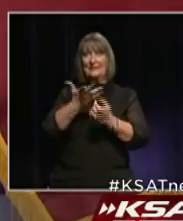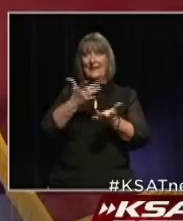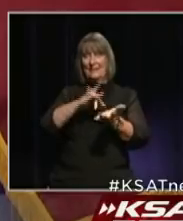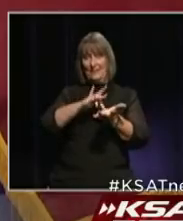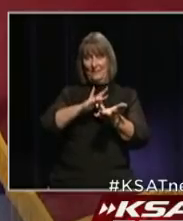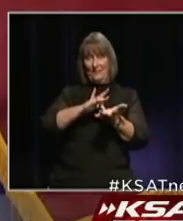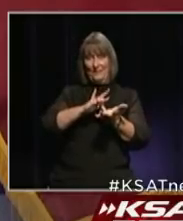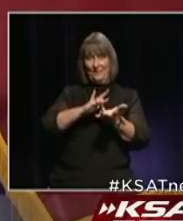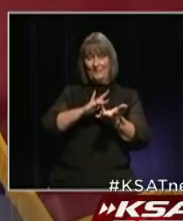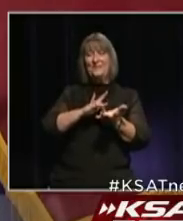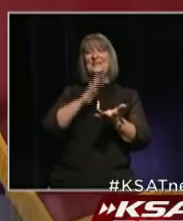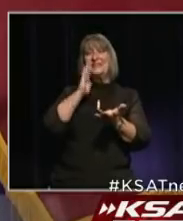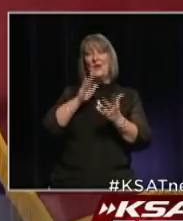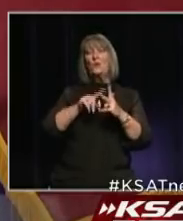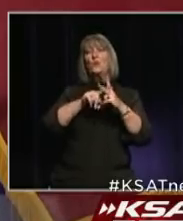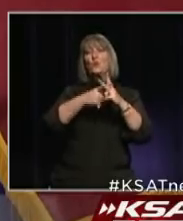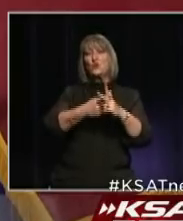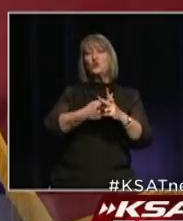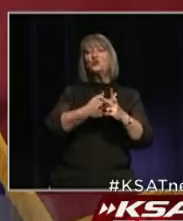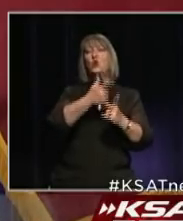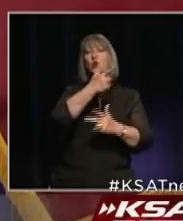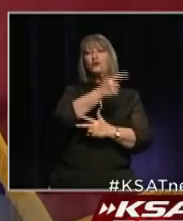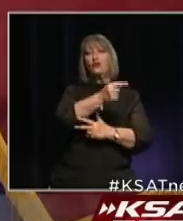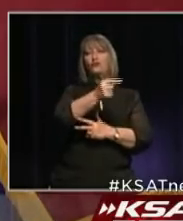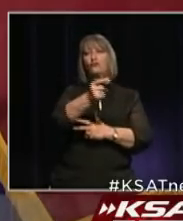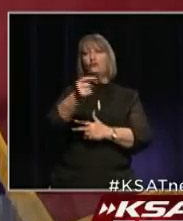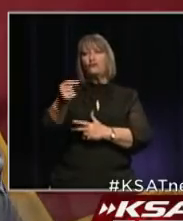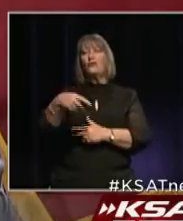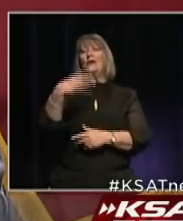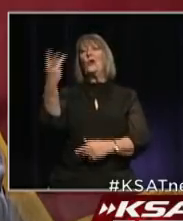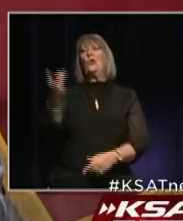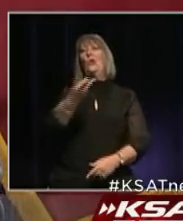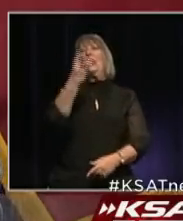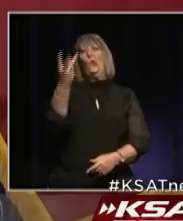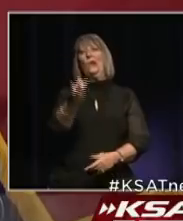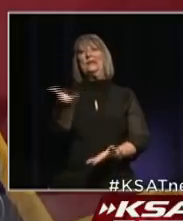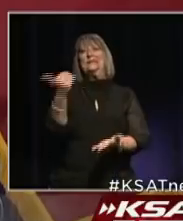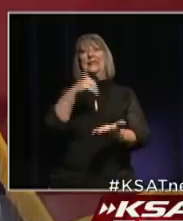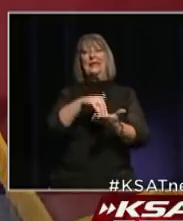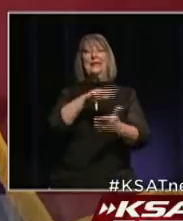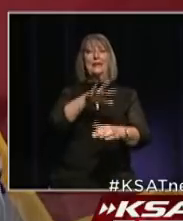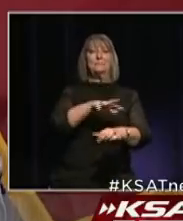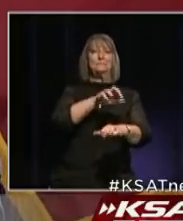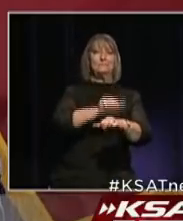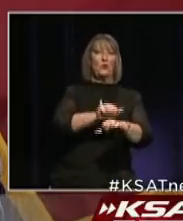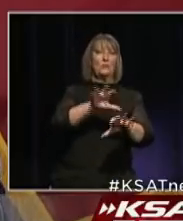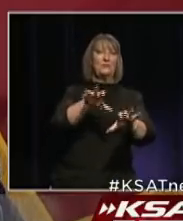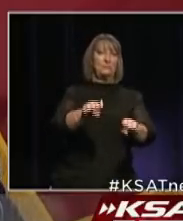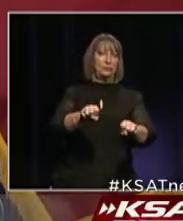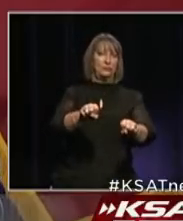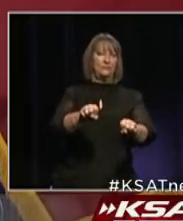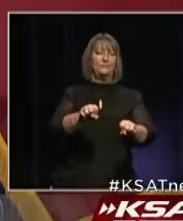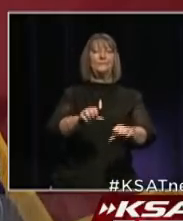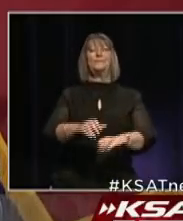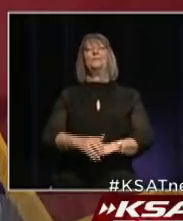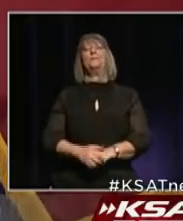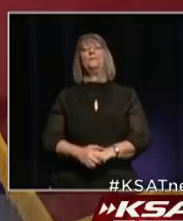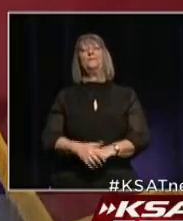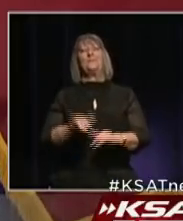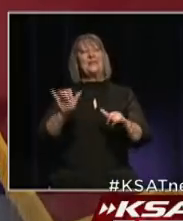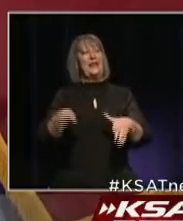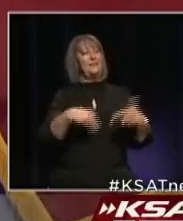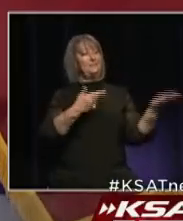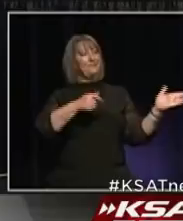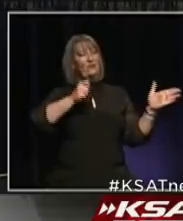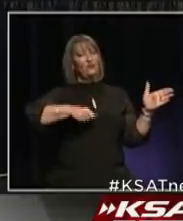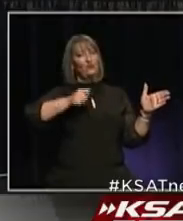resume our appointments on Wednesday at the Alamo Dome, so those will be secured. Let me turn it over first to Judge Wolf,